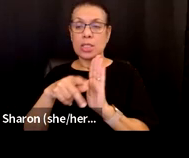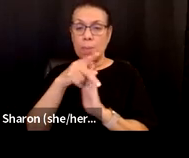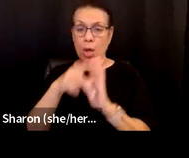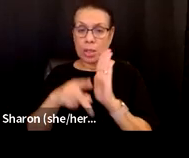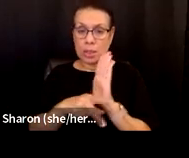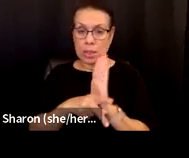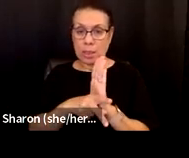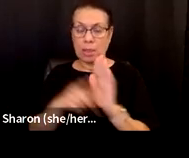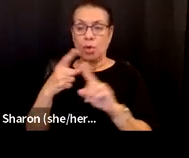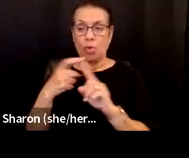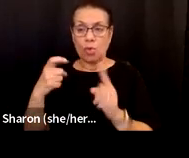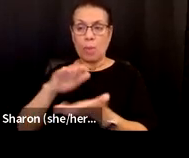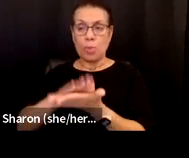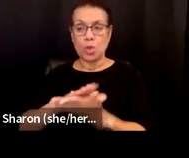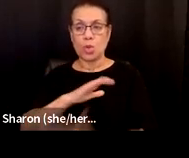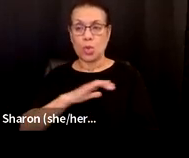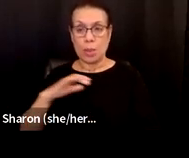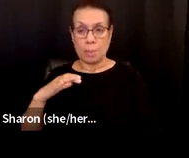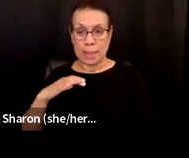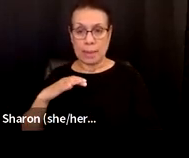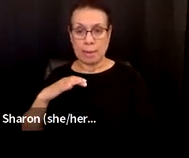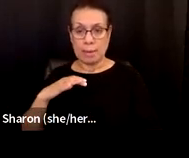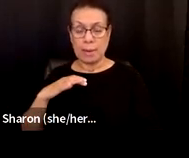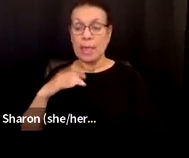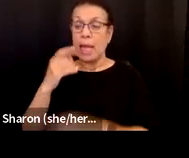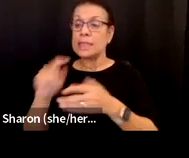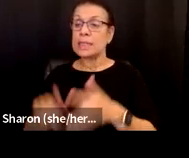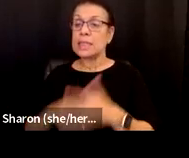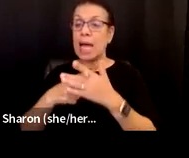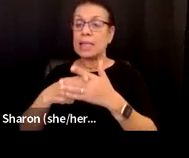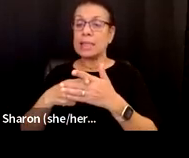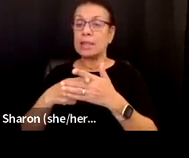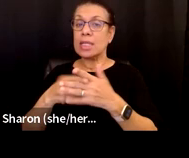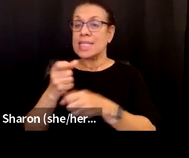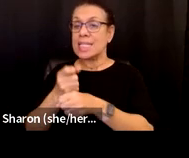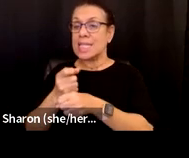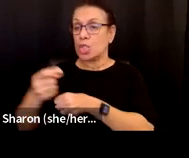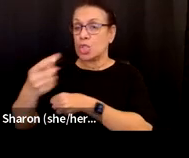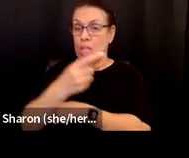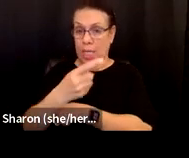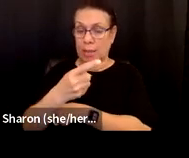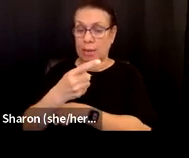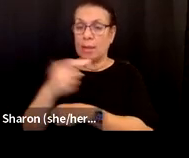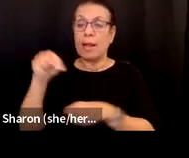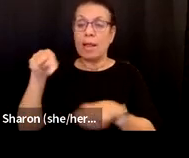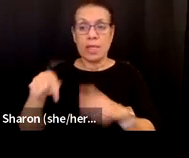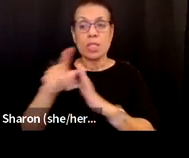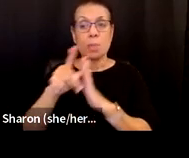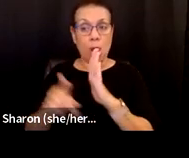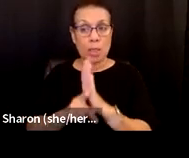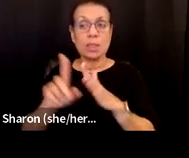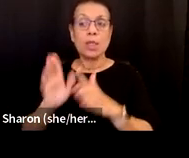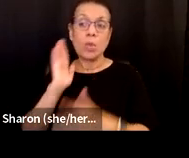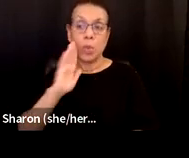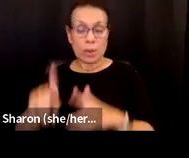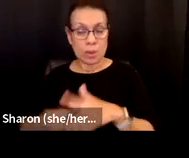action of the school committee and beginning with this next year's incoming ninth grade class this policy will go to go into effect and